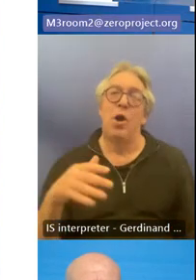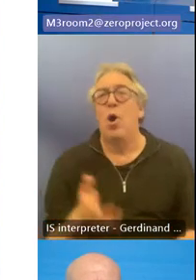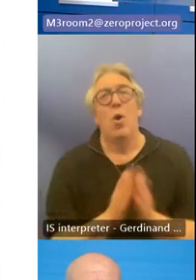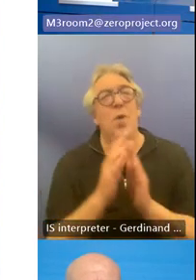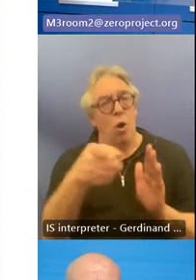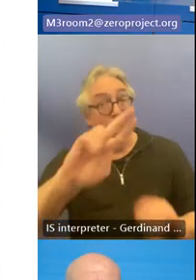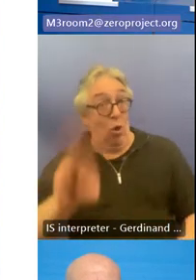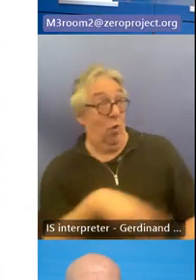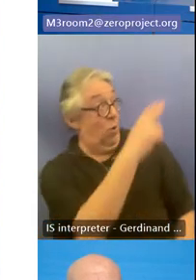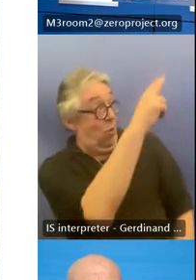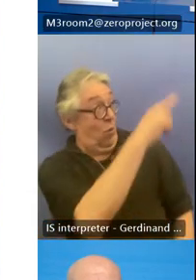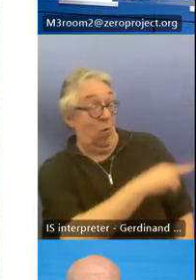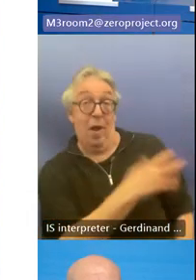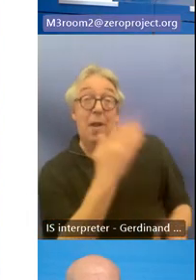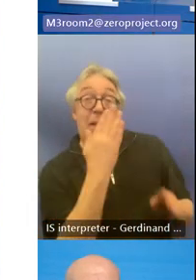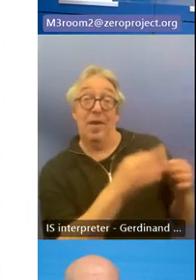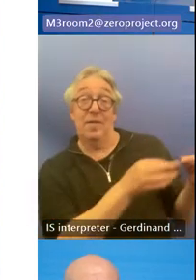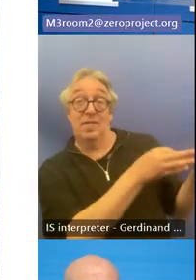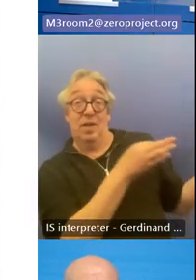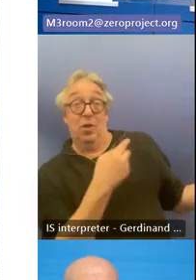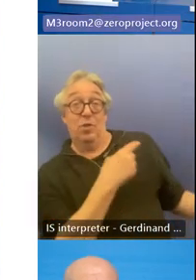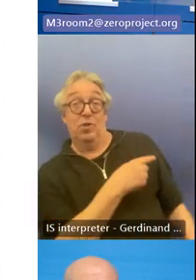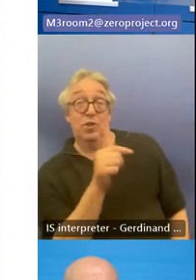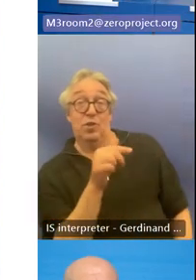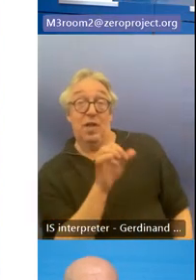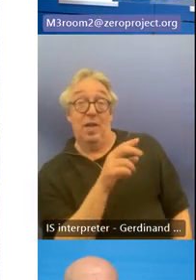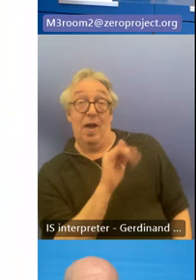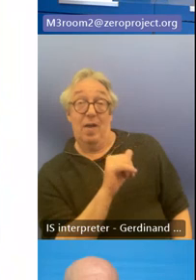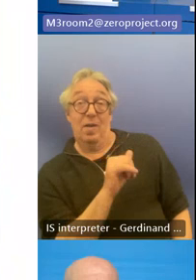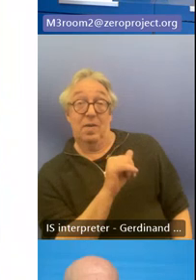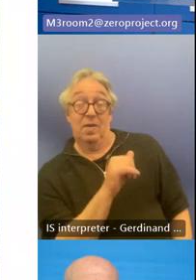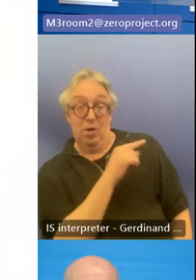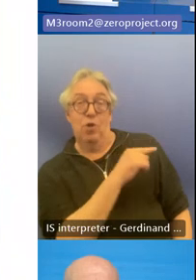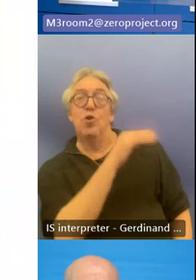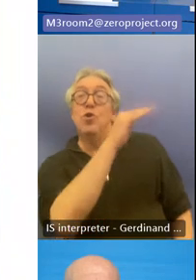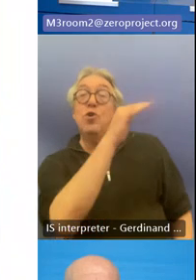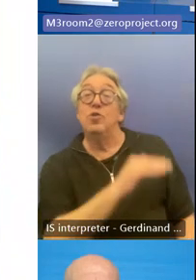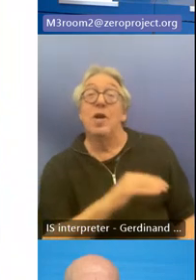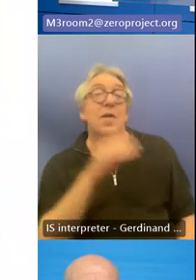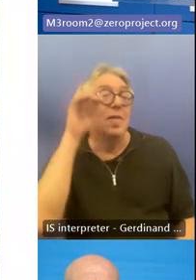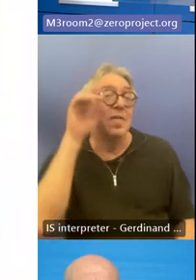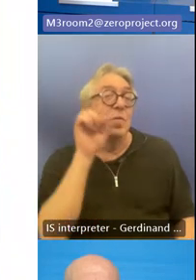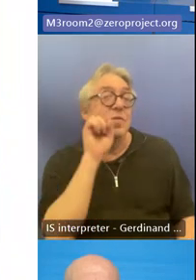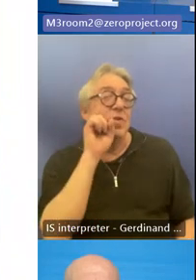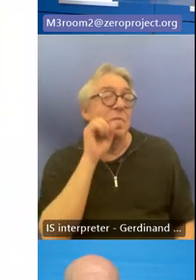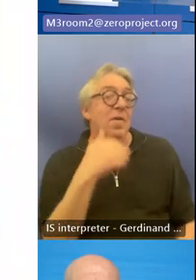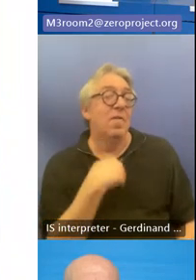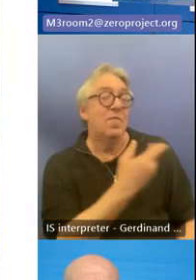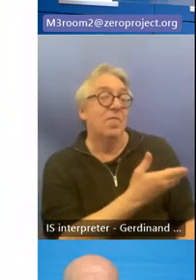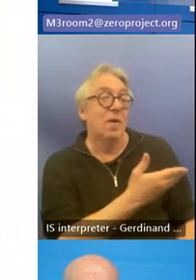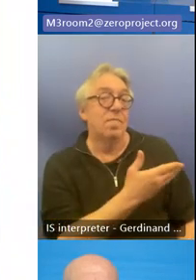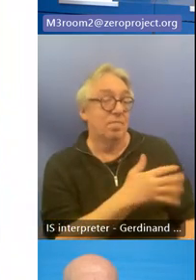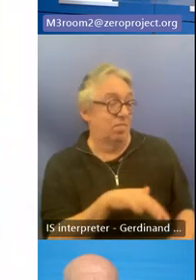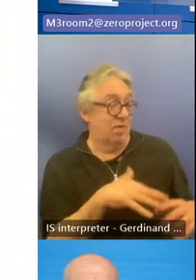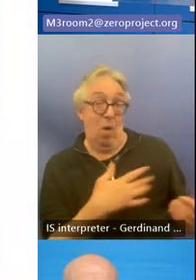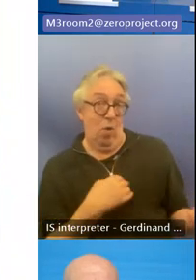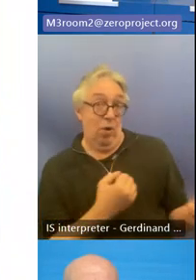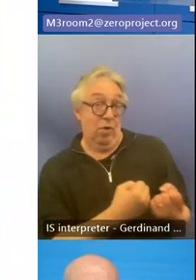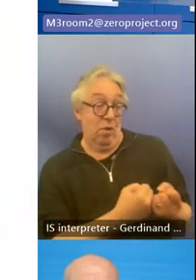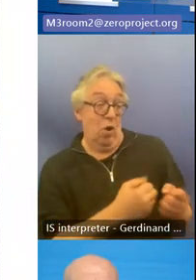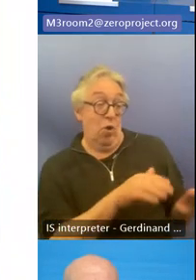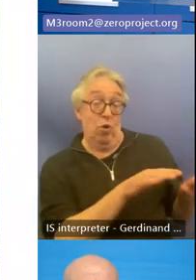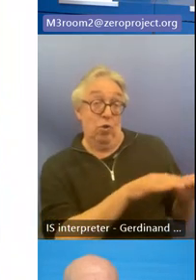the last sentence, please read, it's a child with Down syndrome, and that supporting the child to learn,